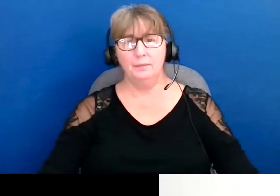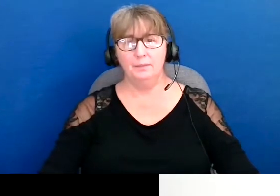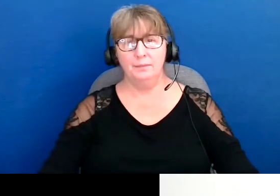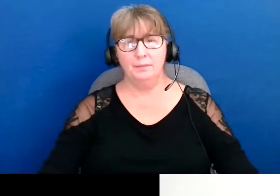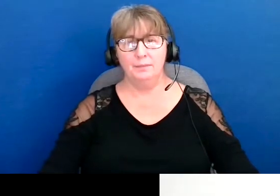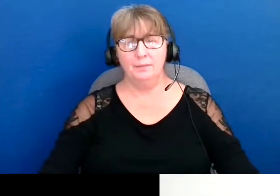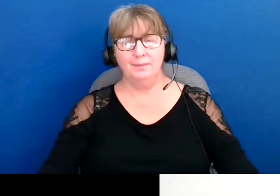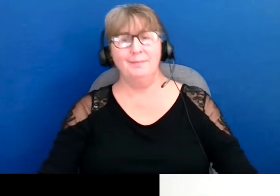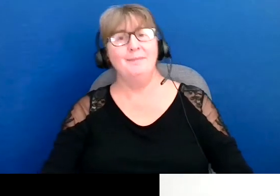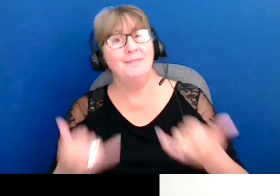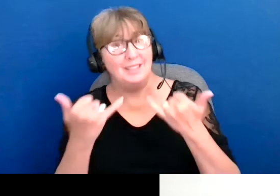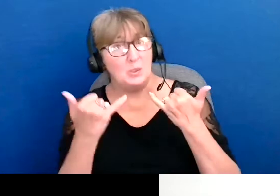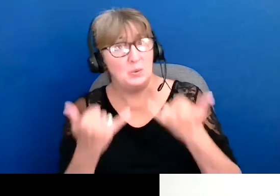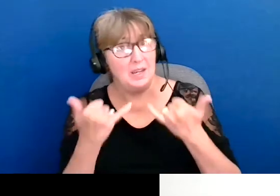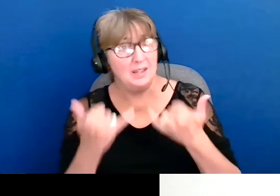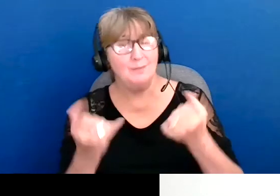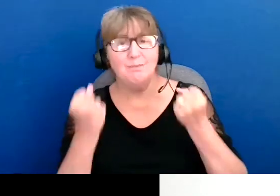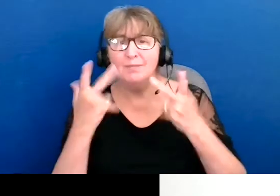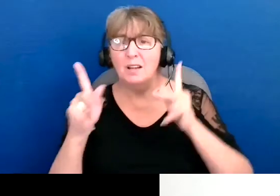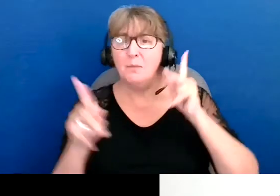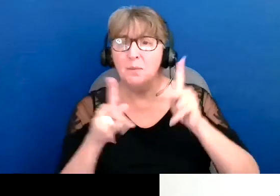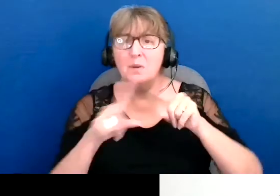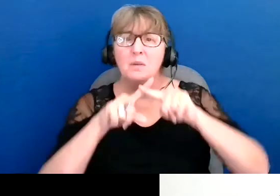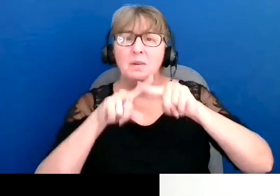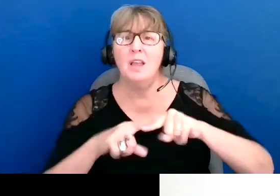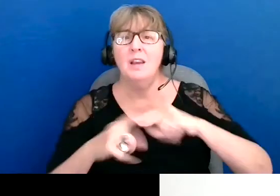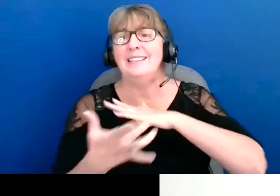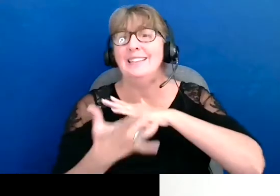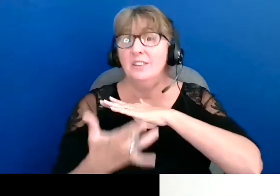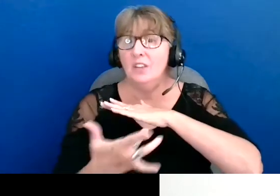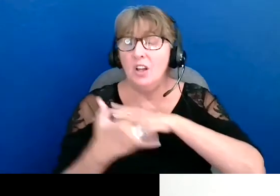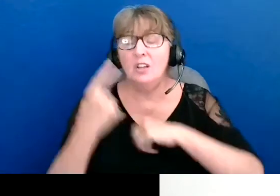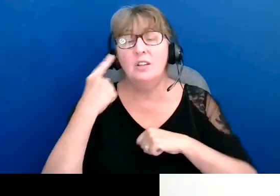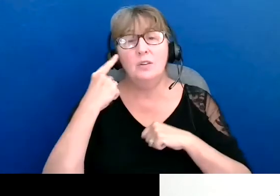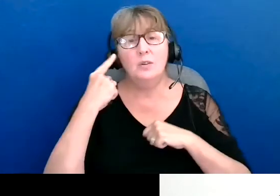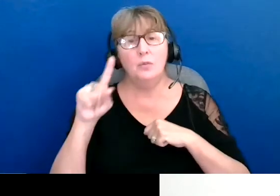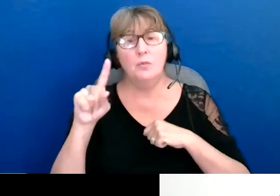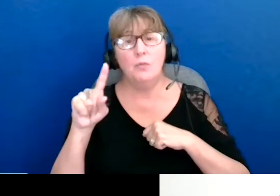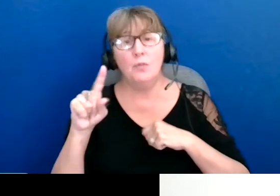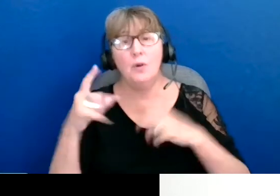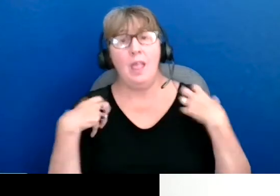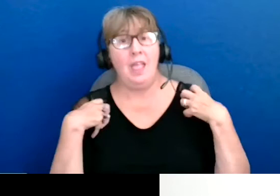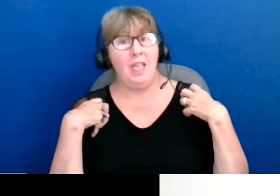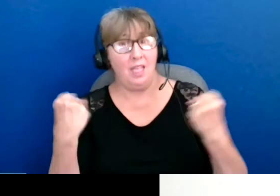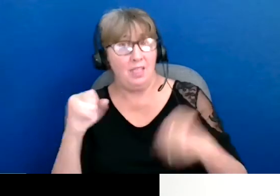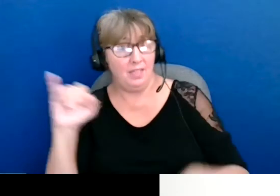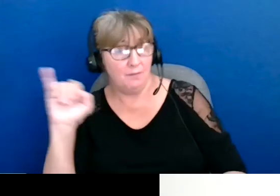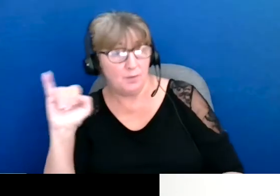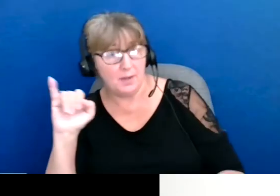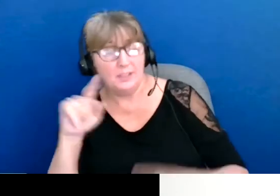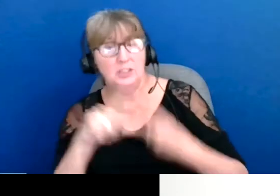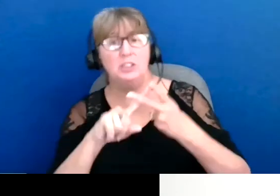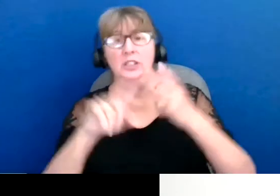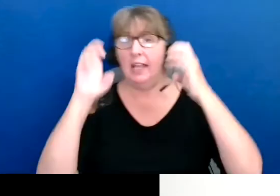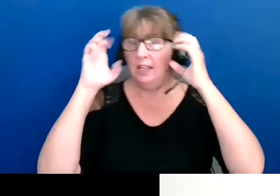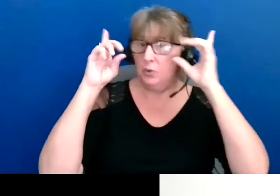Right now, a lot of people are relying on technology for health information, for education,